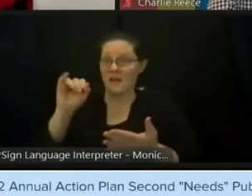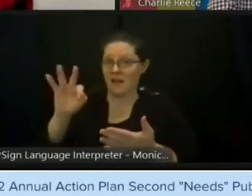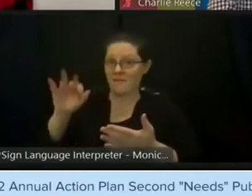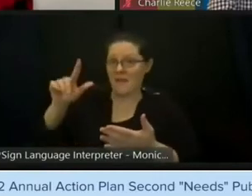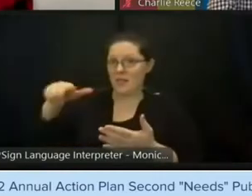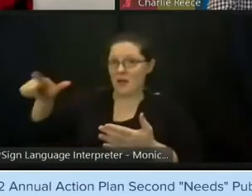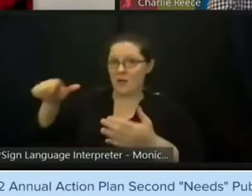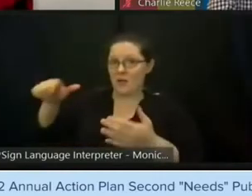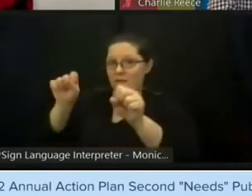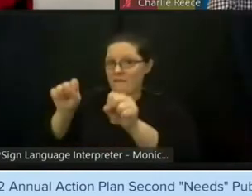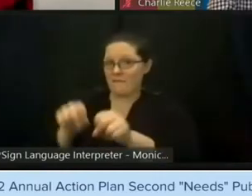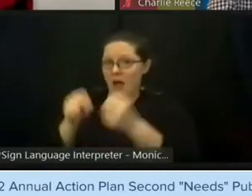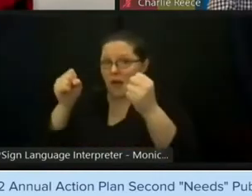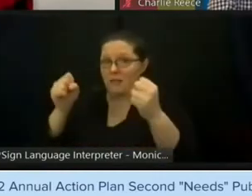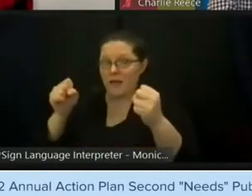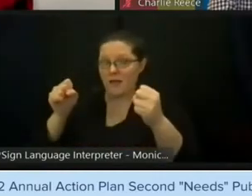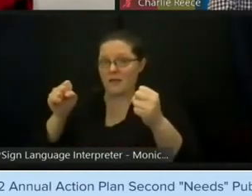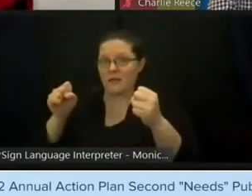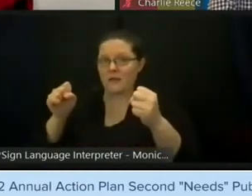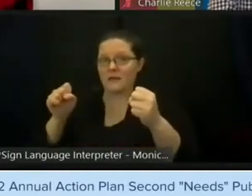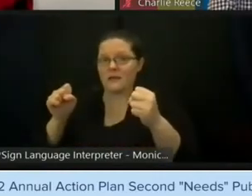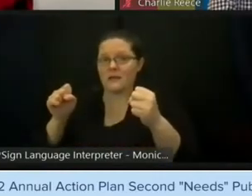violations of